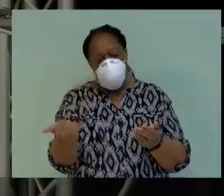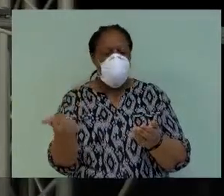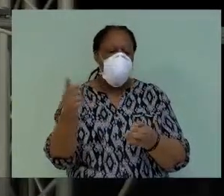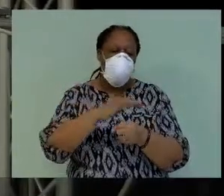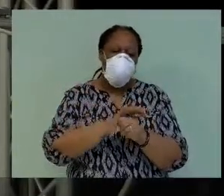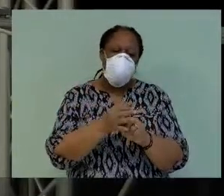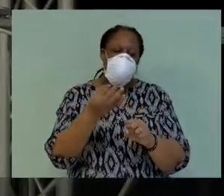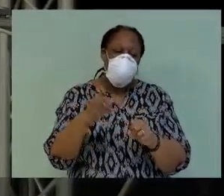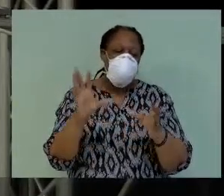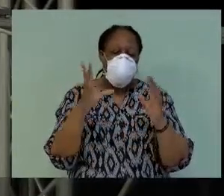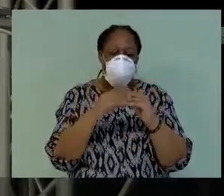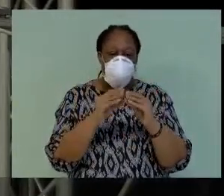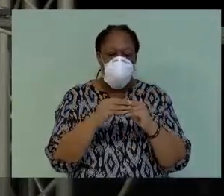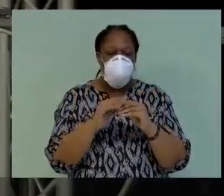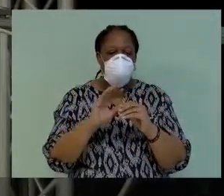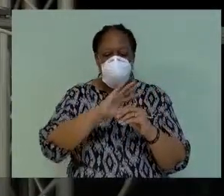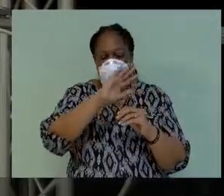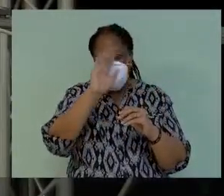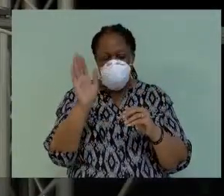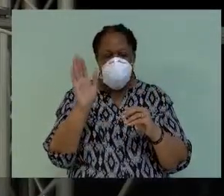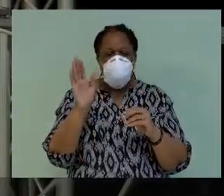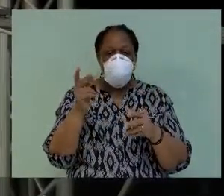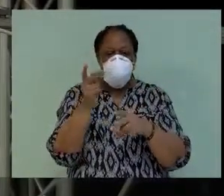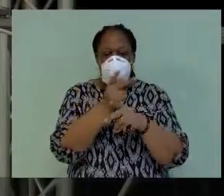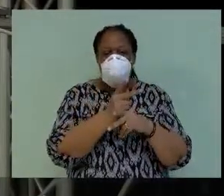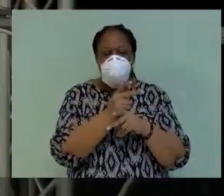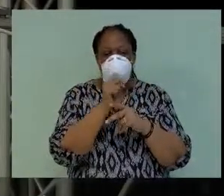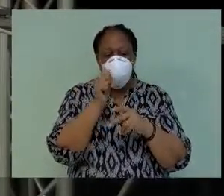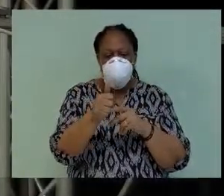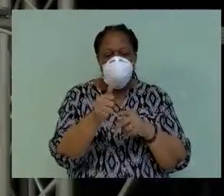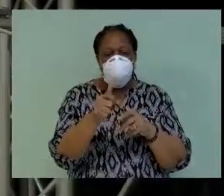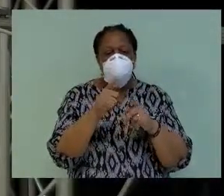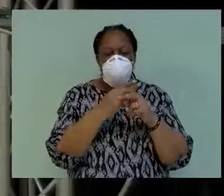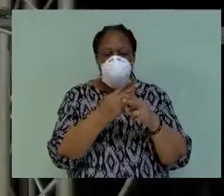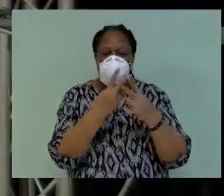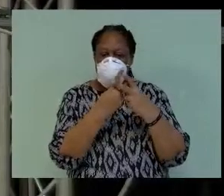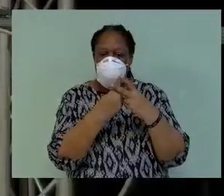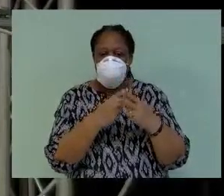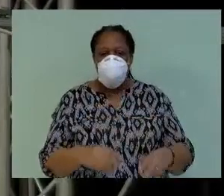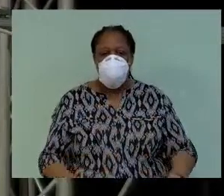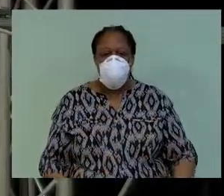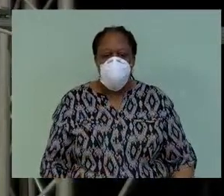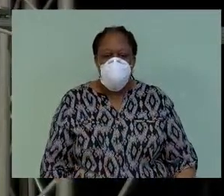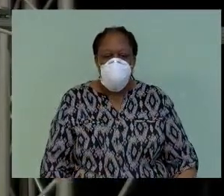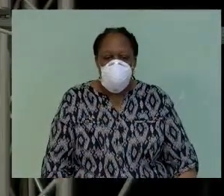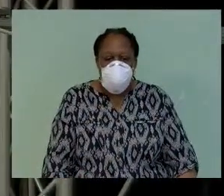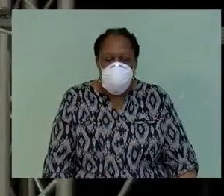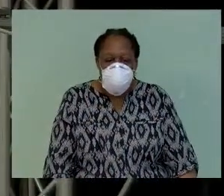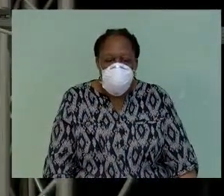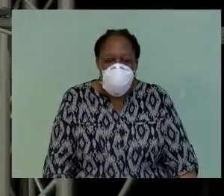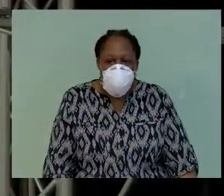COVID-19 daily briefing. Until then, take care and stay safe.